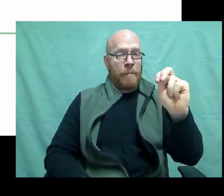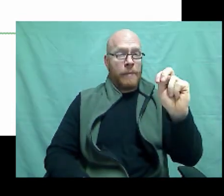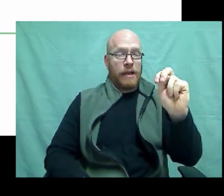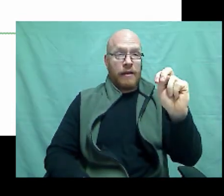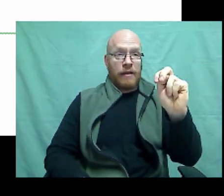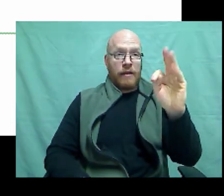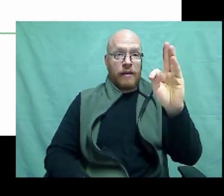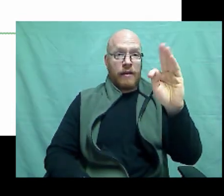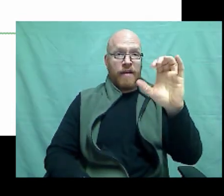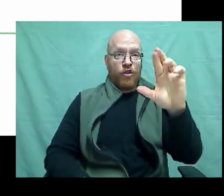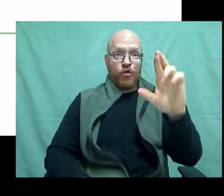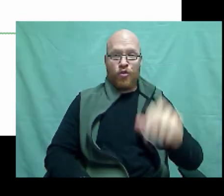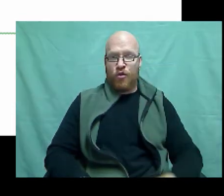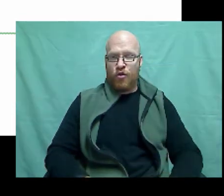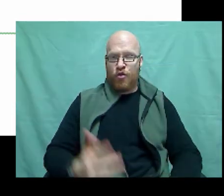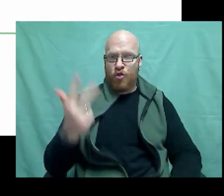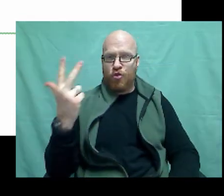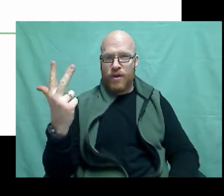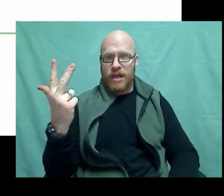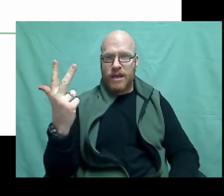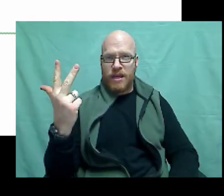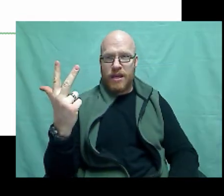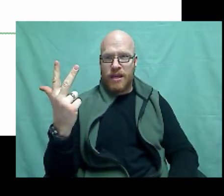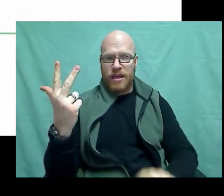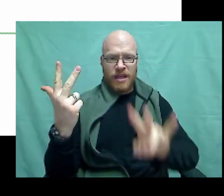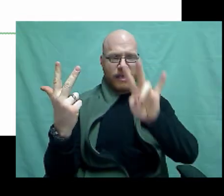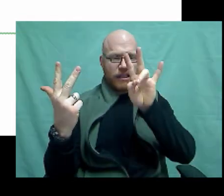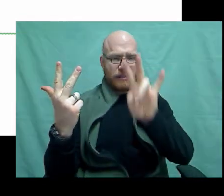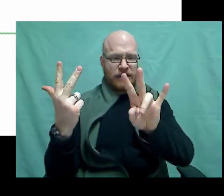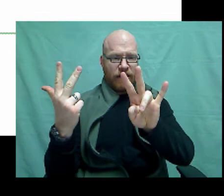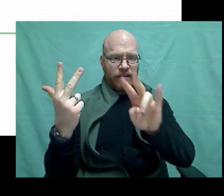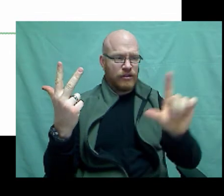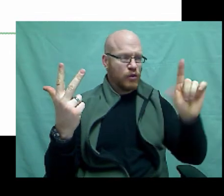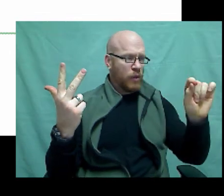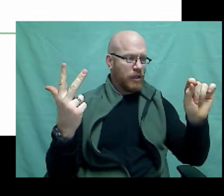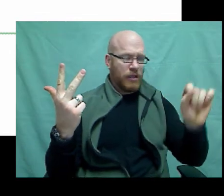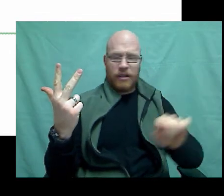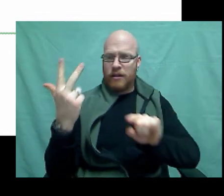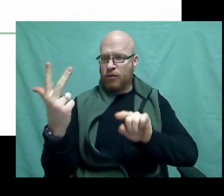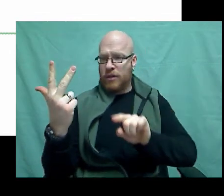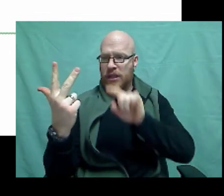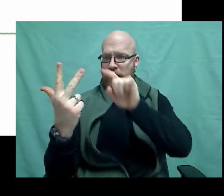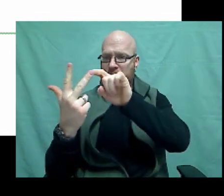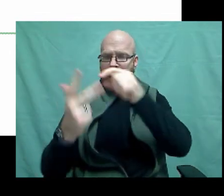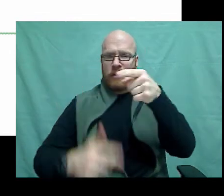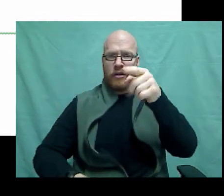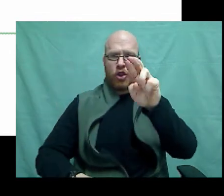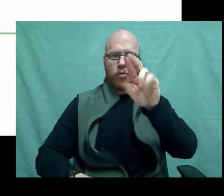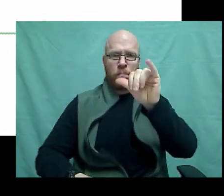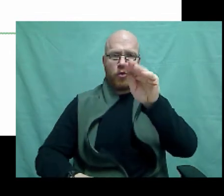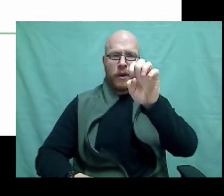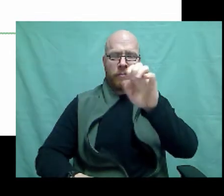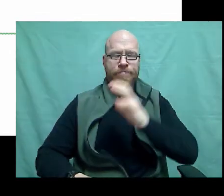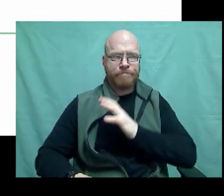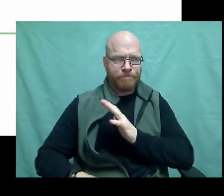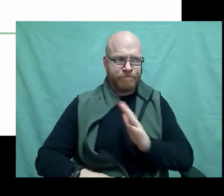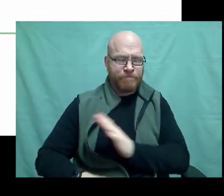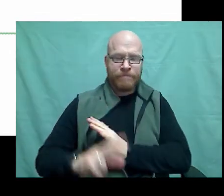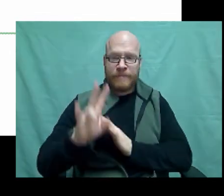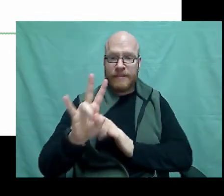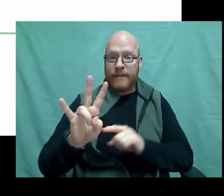I don't see any common factors that I can factor out. 3, 7, and 20. 3 is prime.